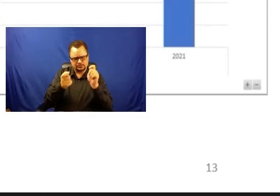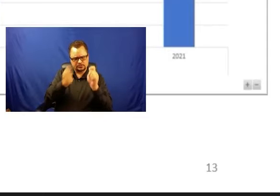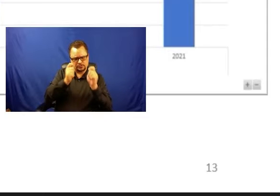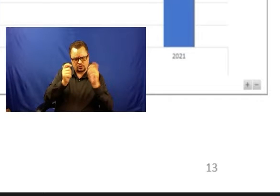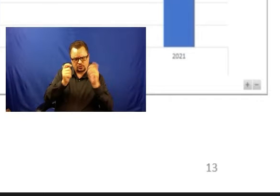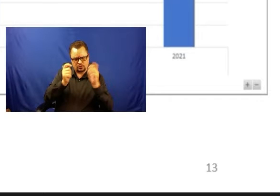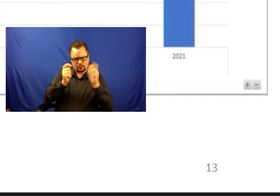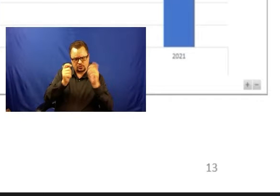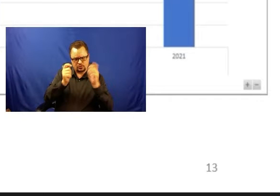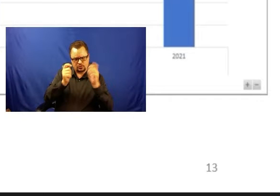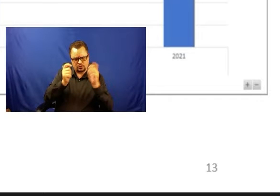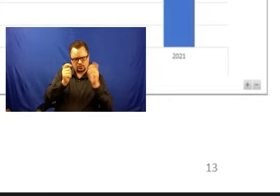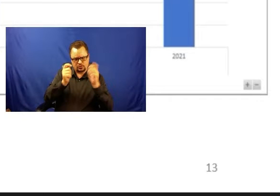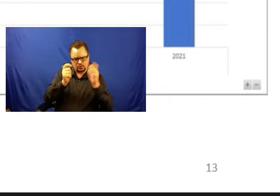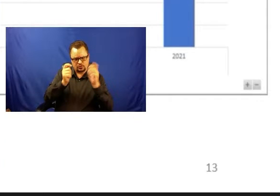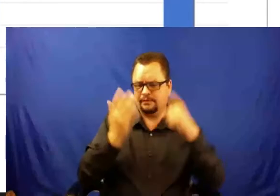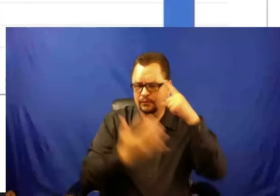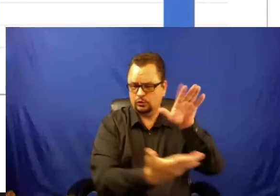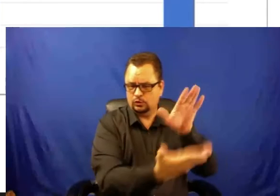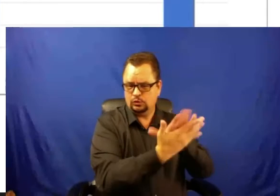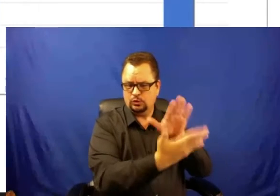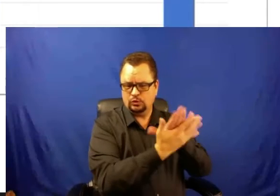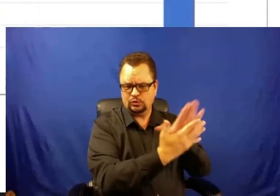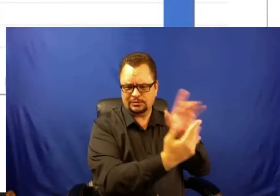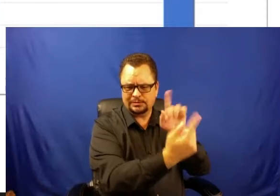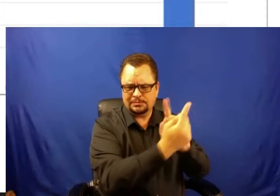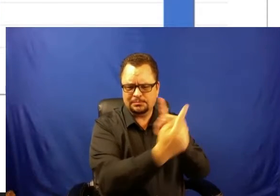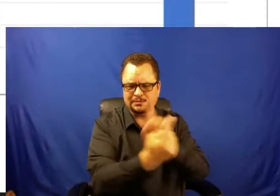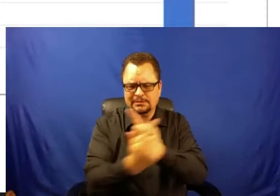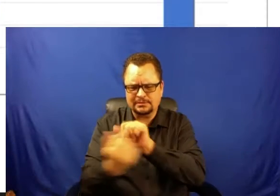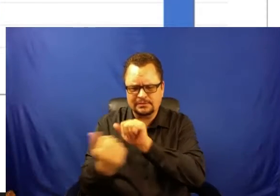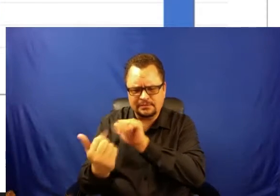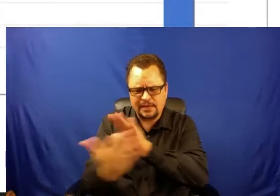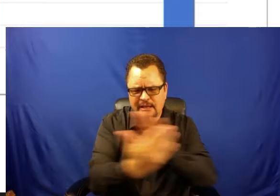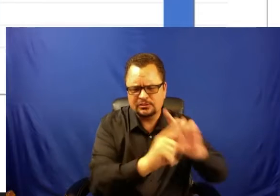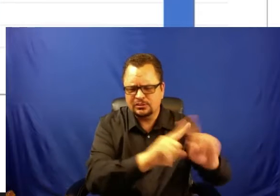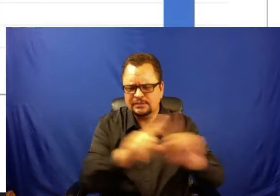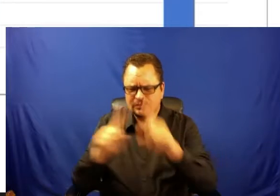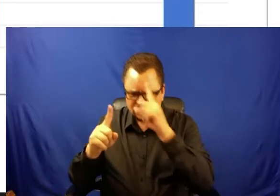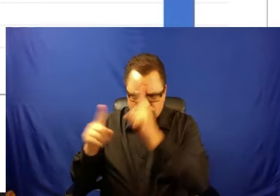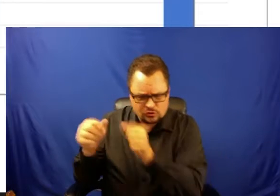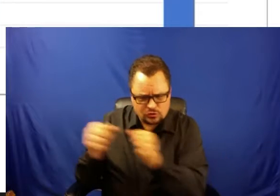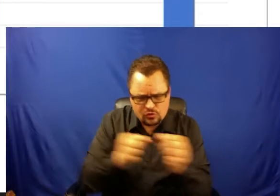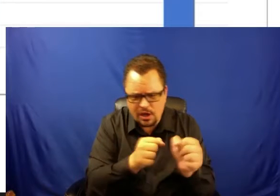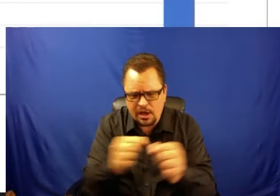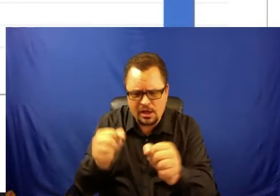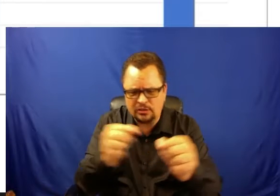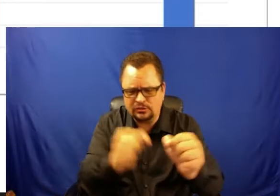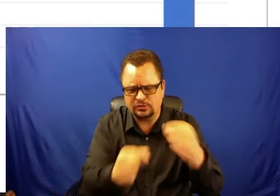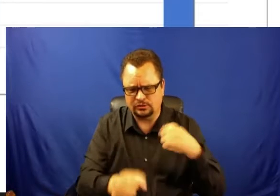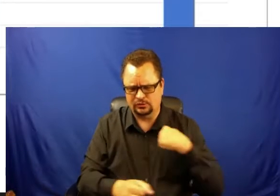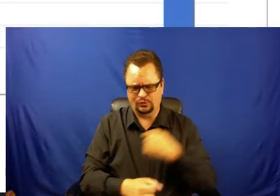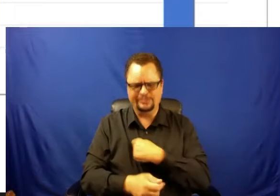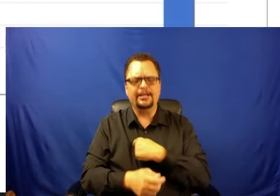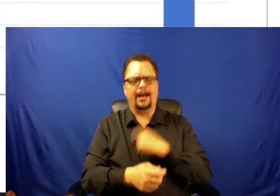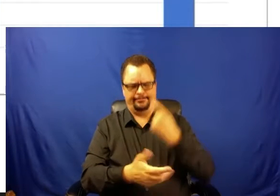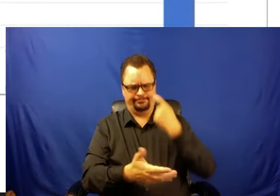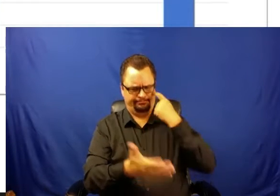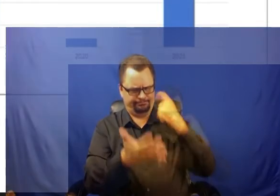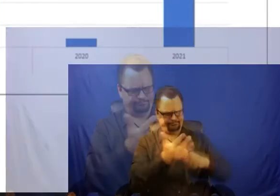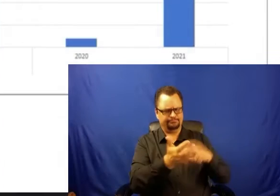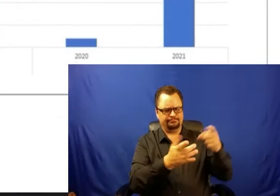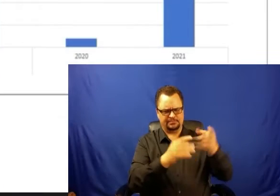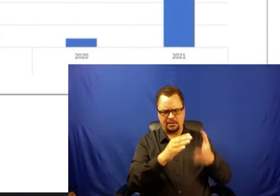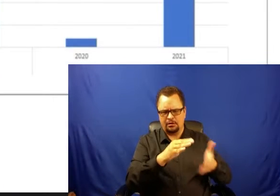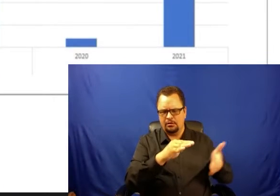that we're implementing, we're seeing a significant increase in outbreaks a lot sooner in the school year as opposed to